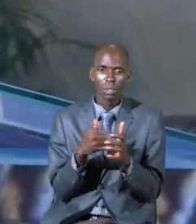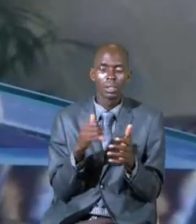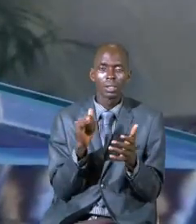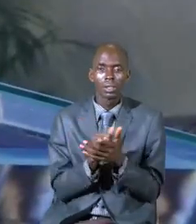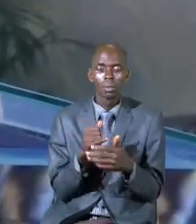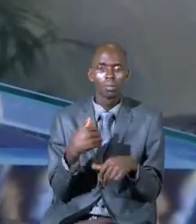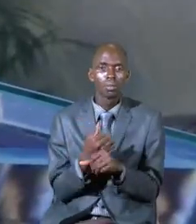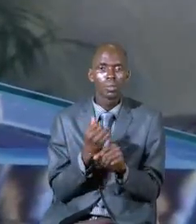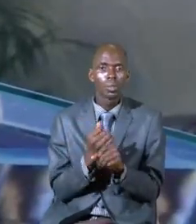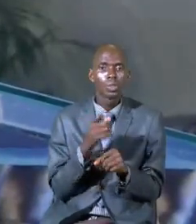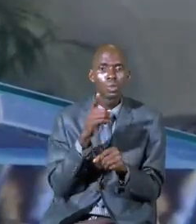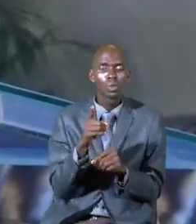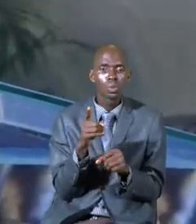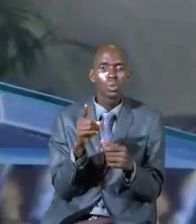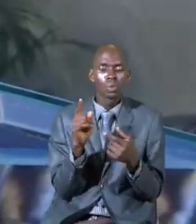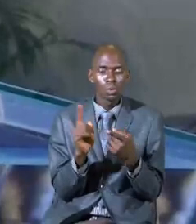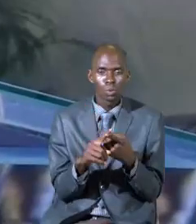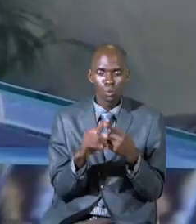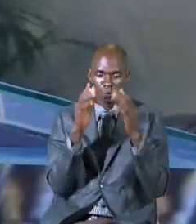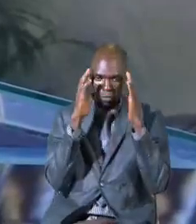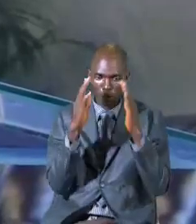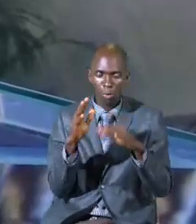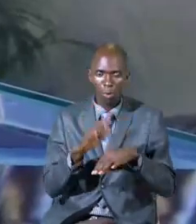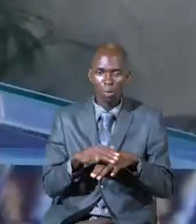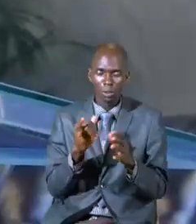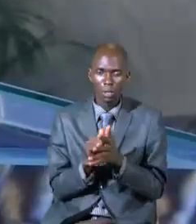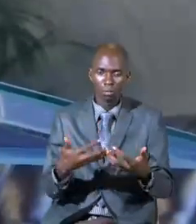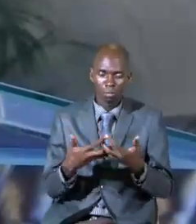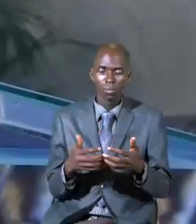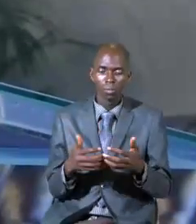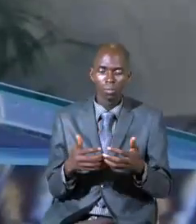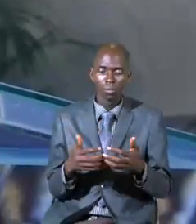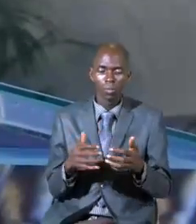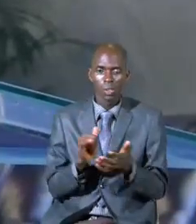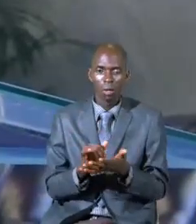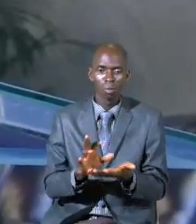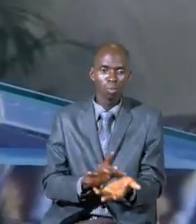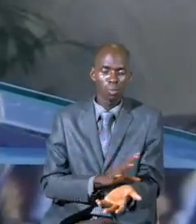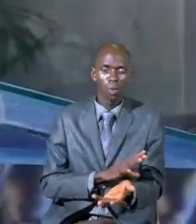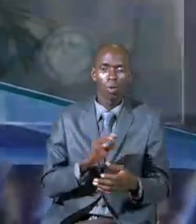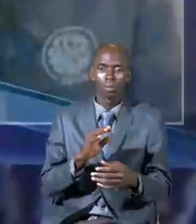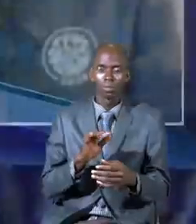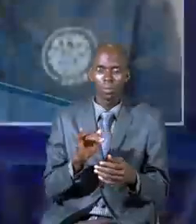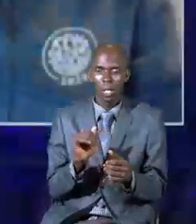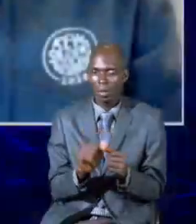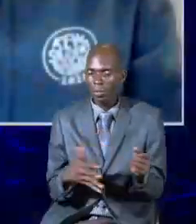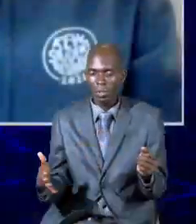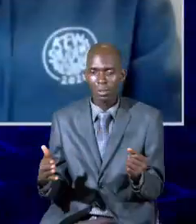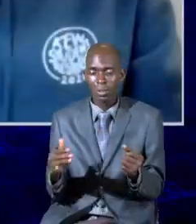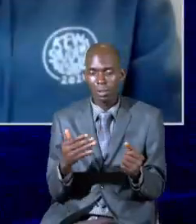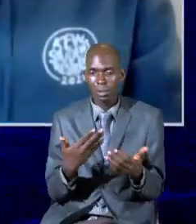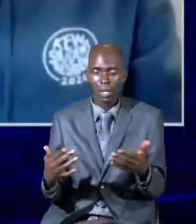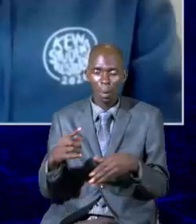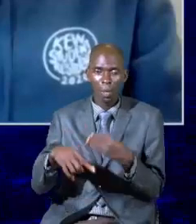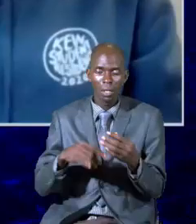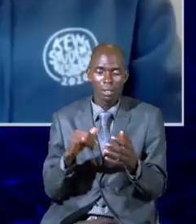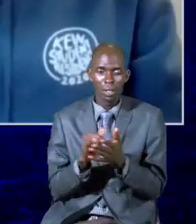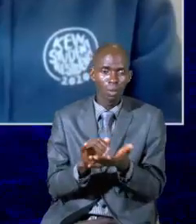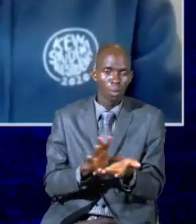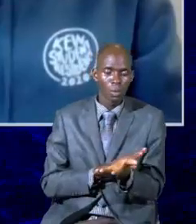that machinery, that car, that computer, all that it contains. And now you can get the best